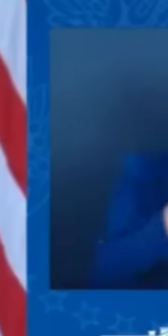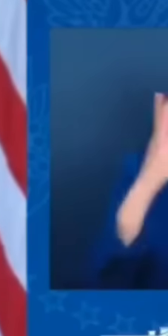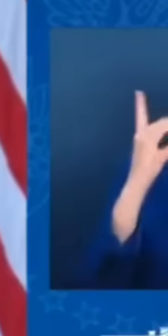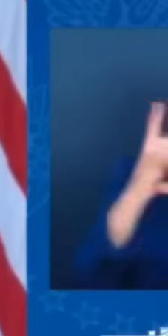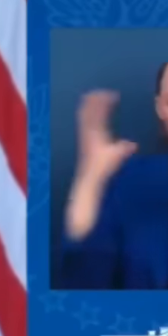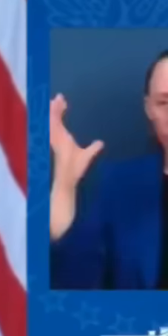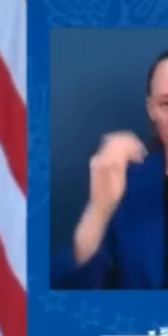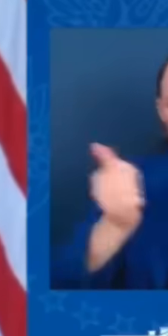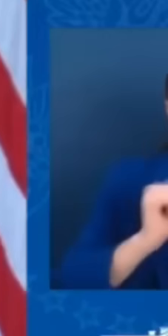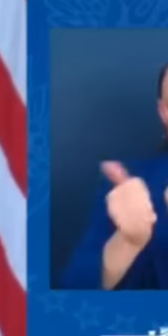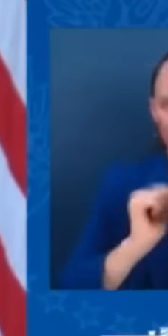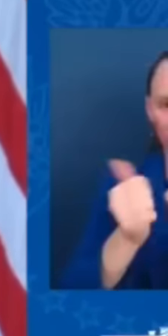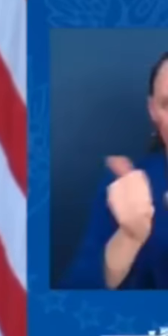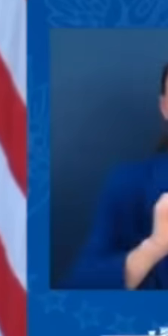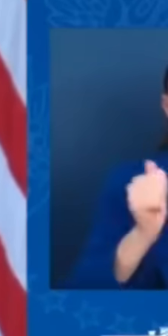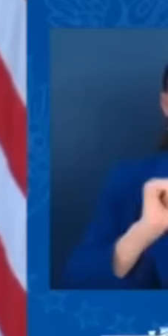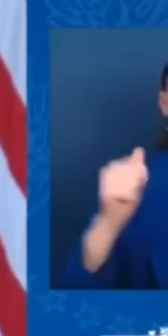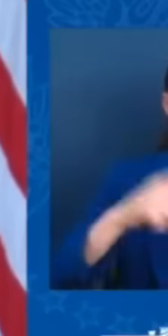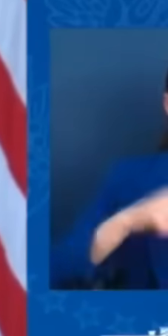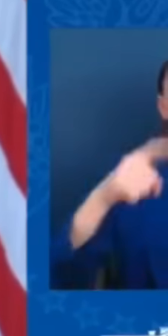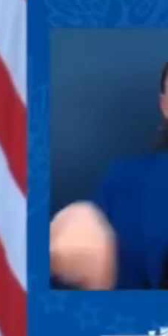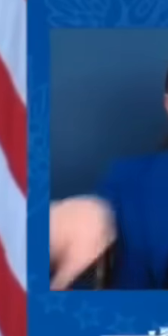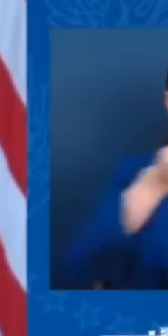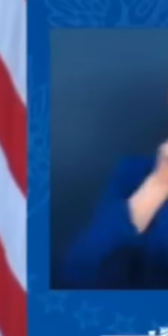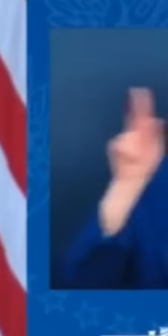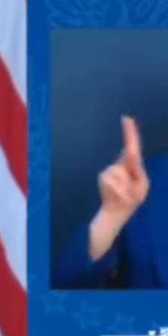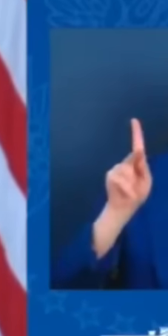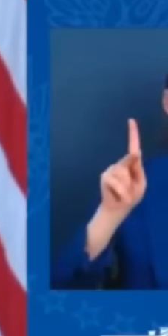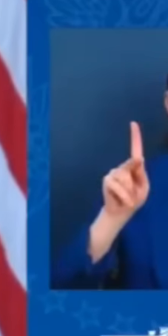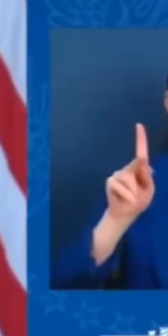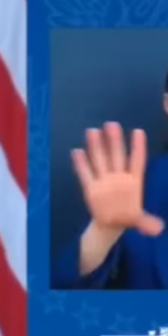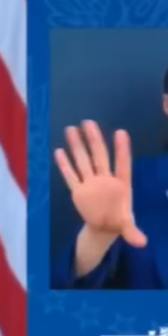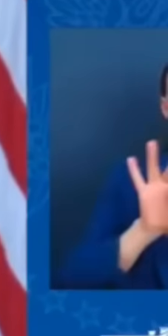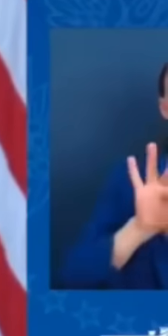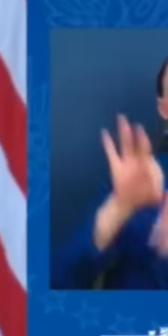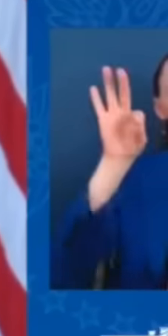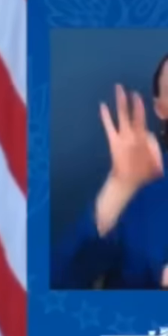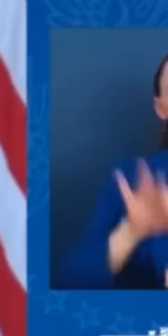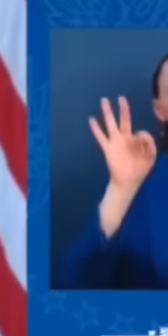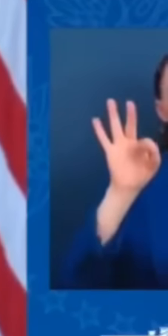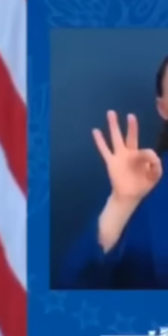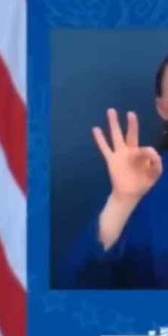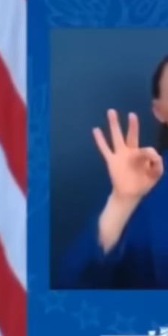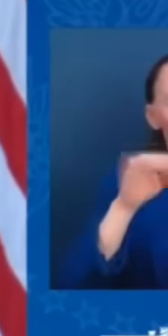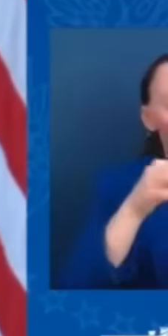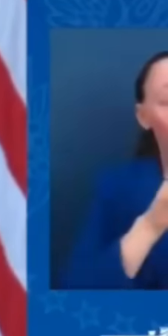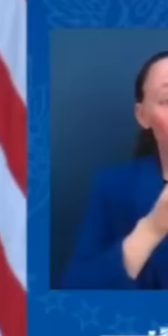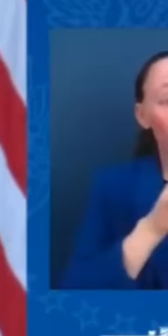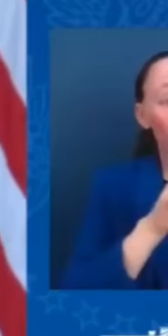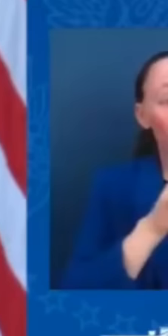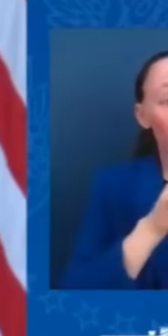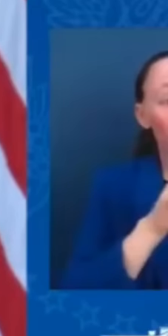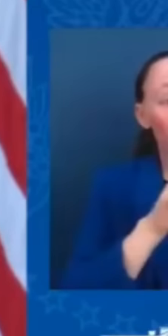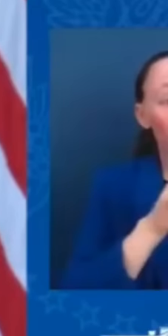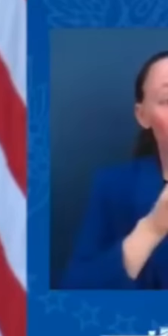Good. I've said many times, you can't love your country only when you